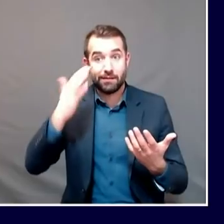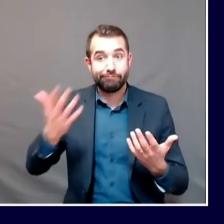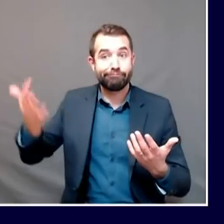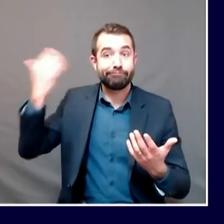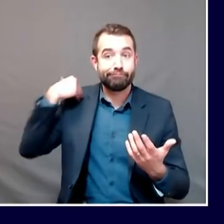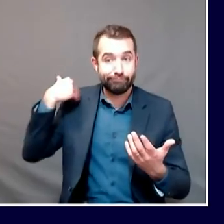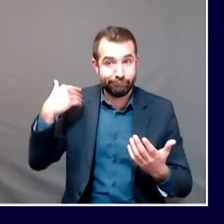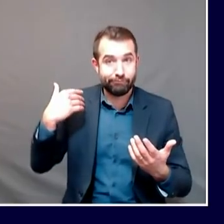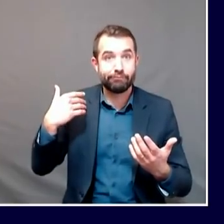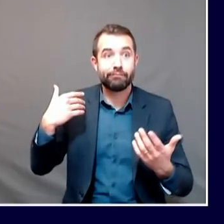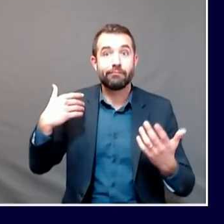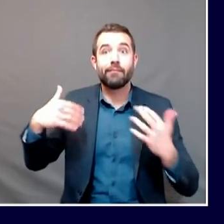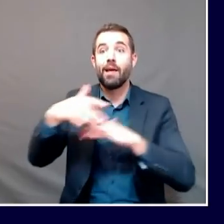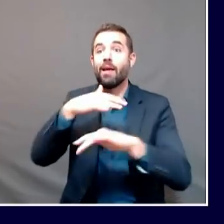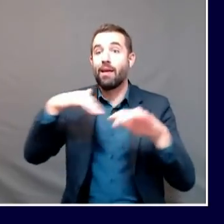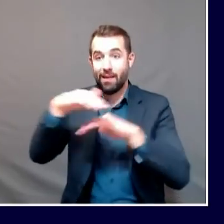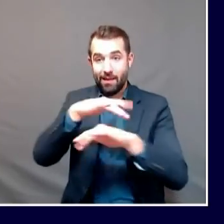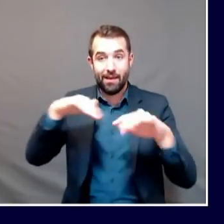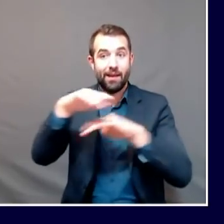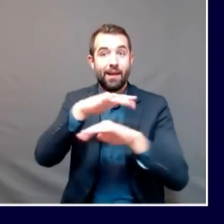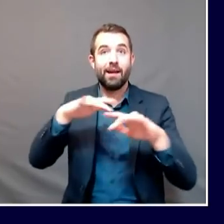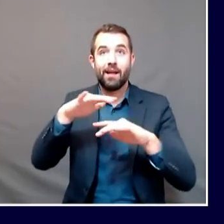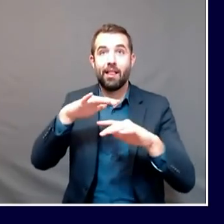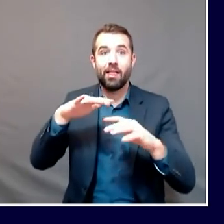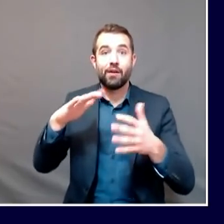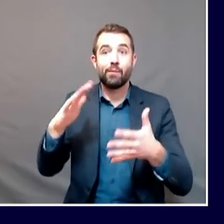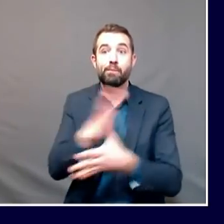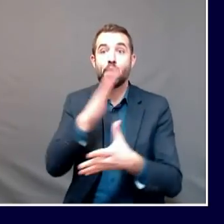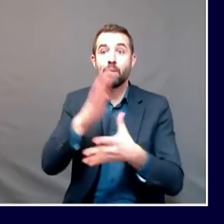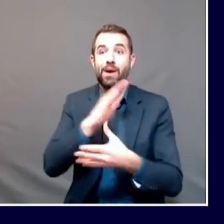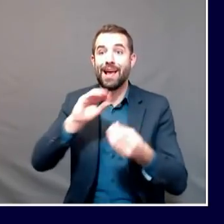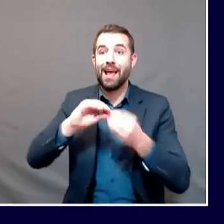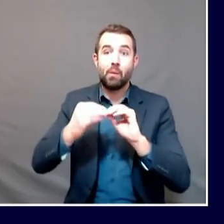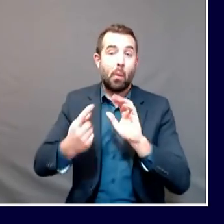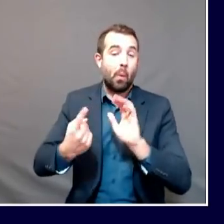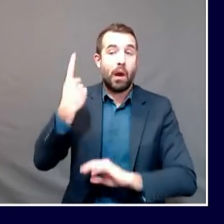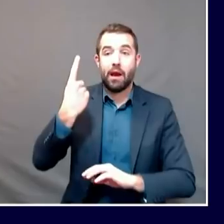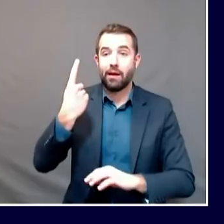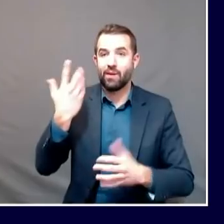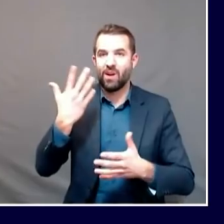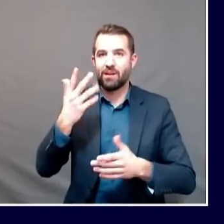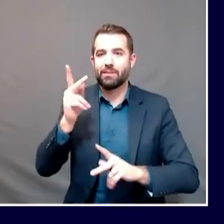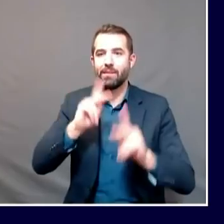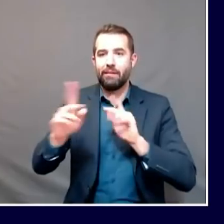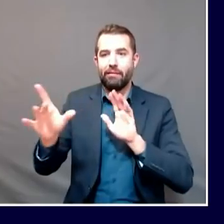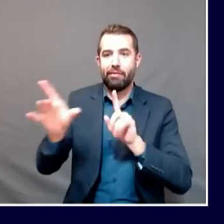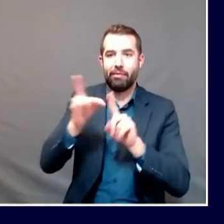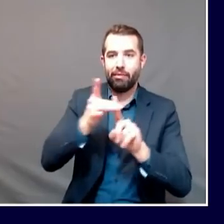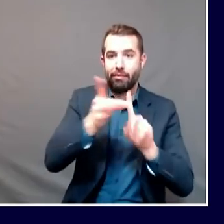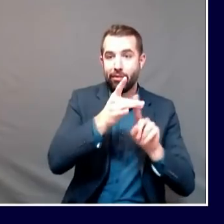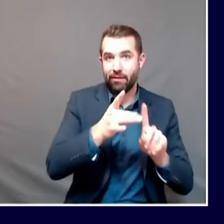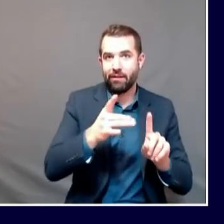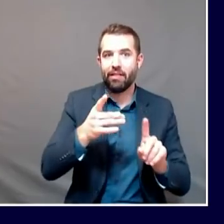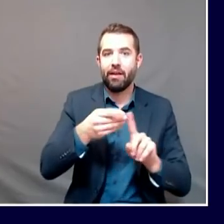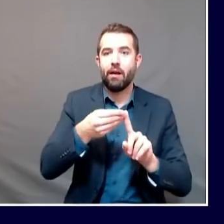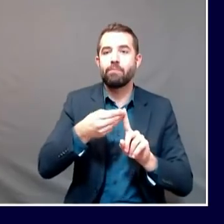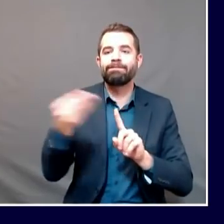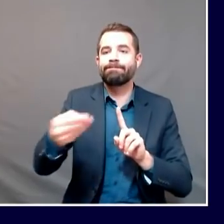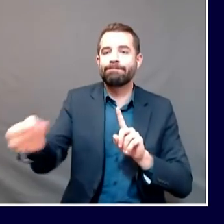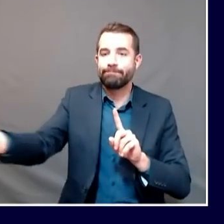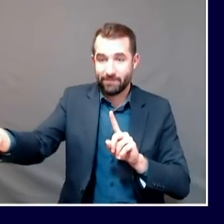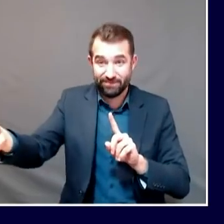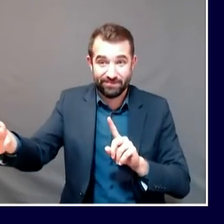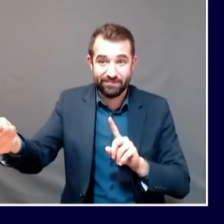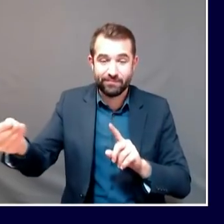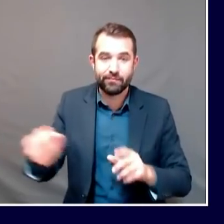is that those public settings remain a source of risk, but added to that is this new source of risk from